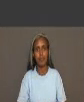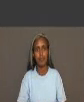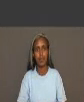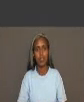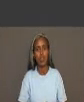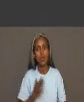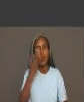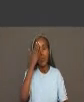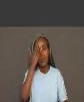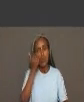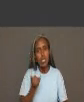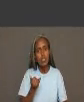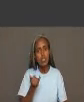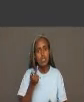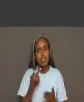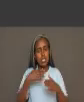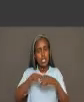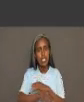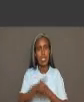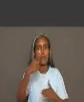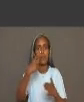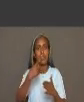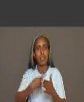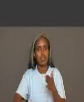What will his income tax be?